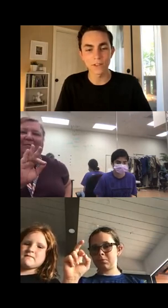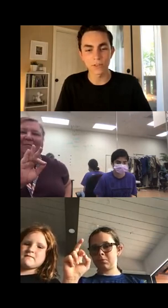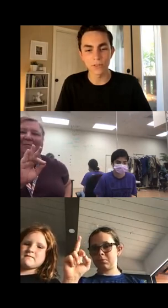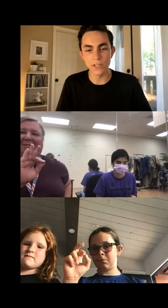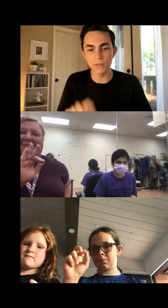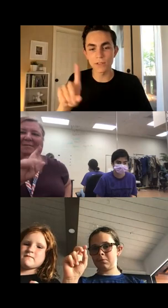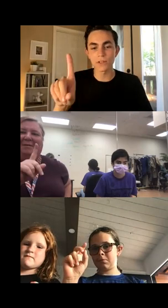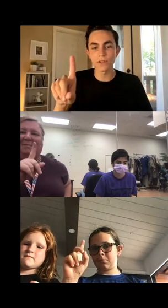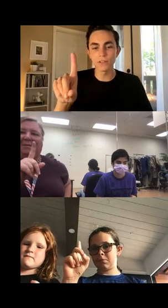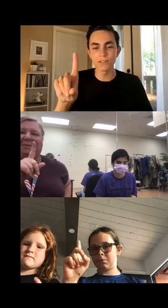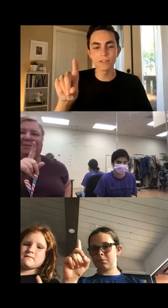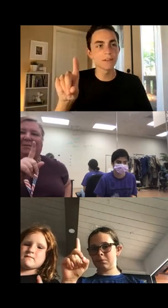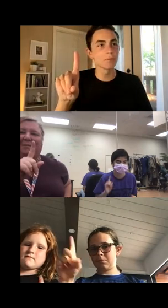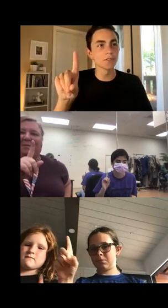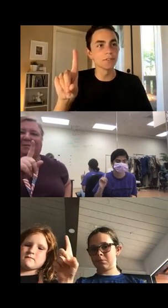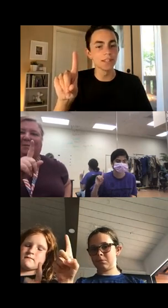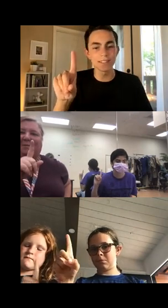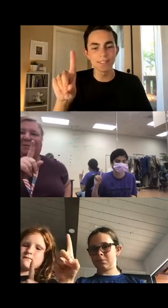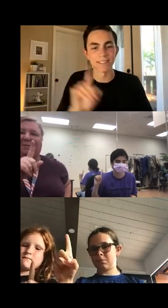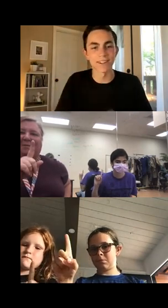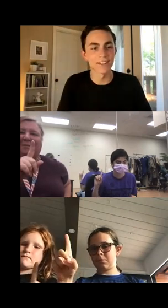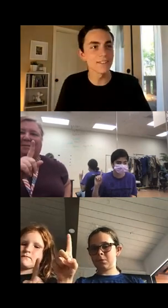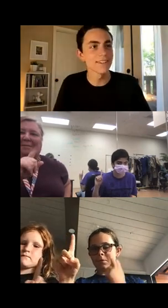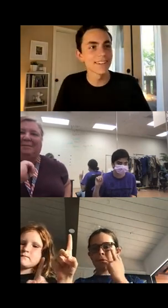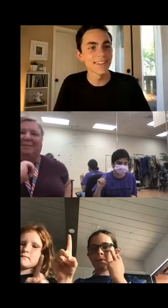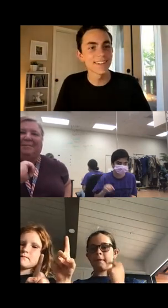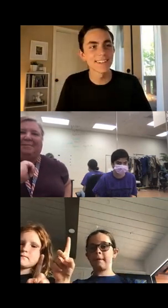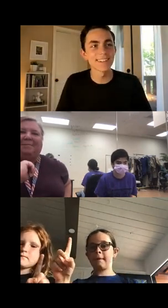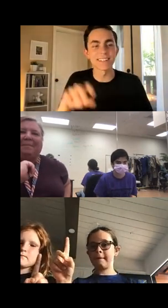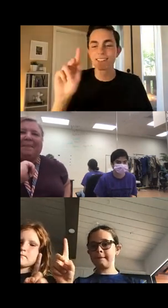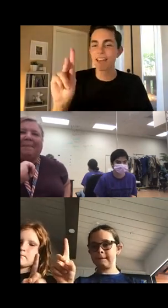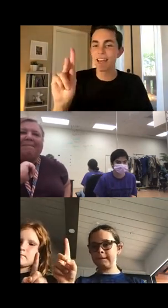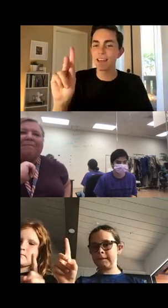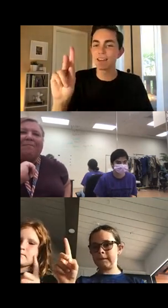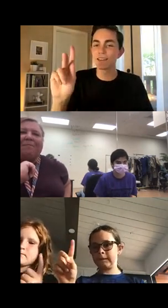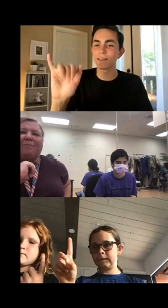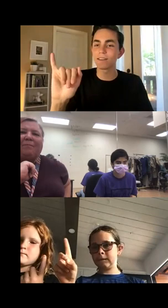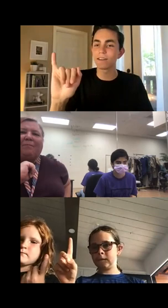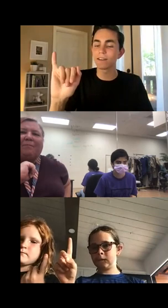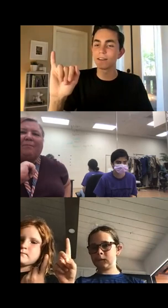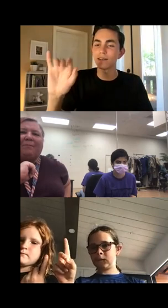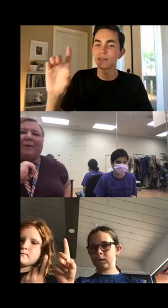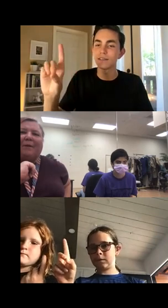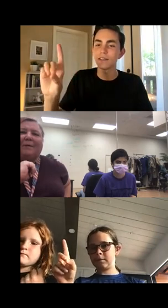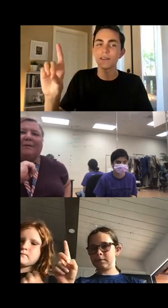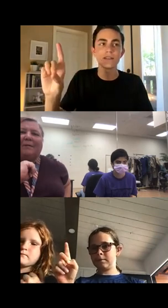Index finger goes up. This one here. Perfect. There you go. That's K-I-D.